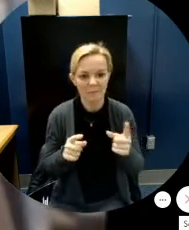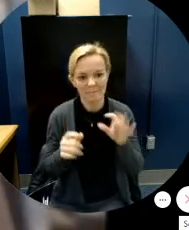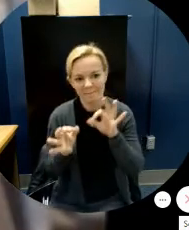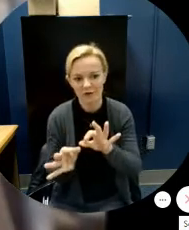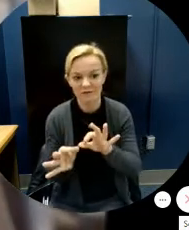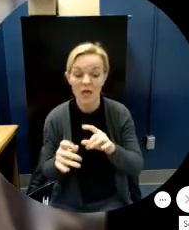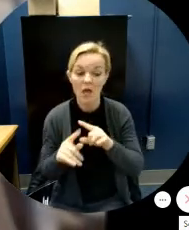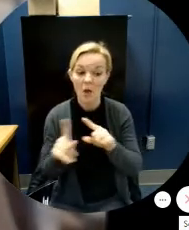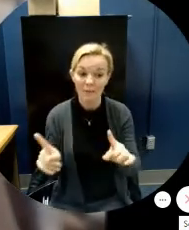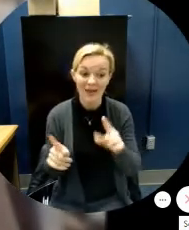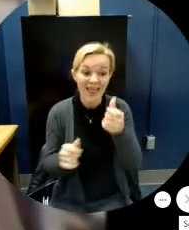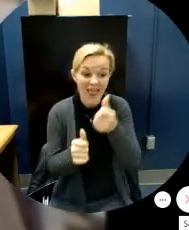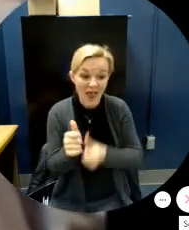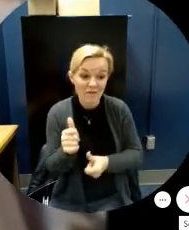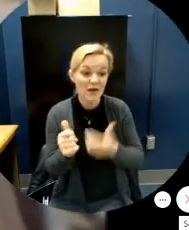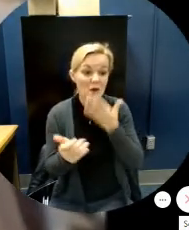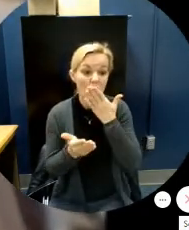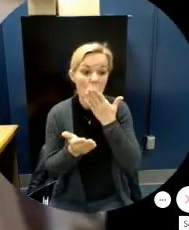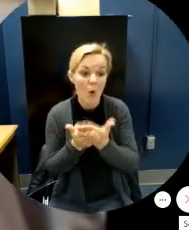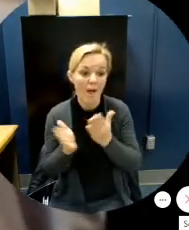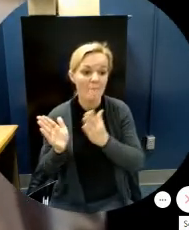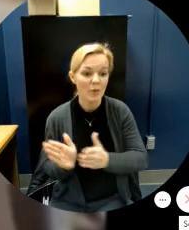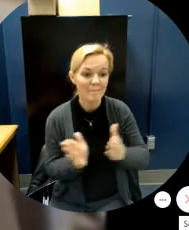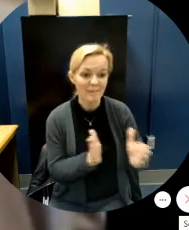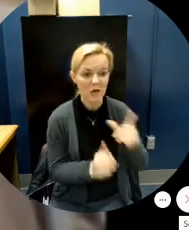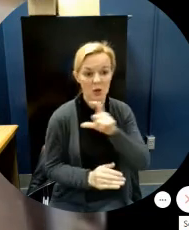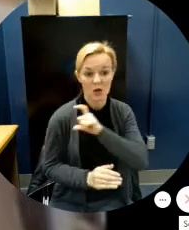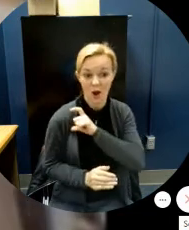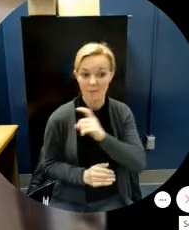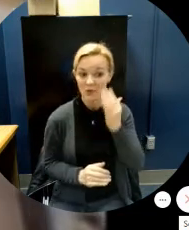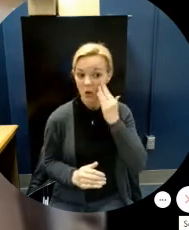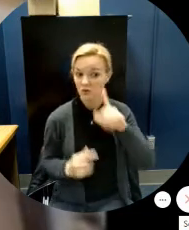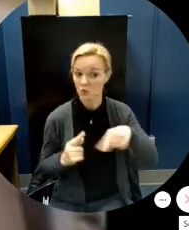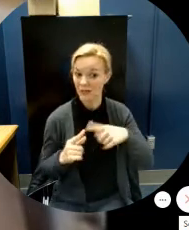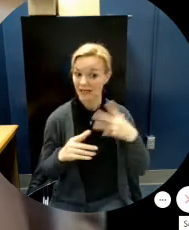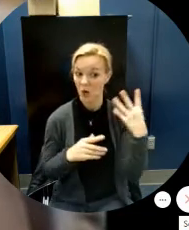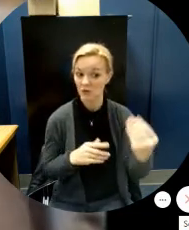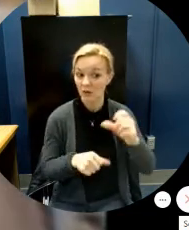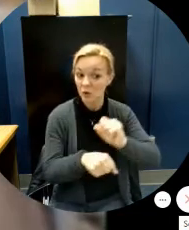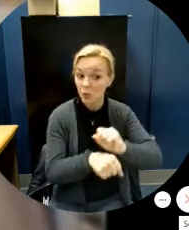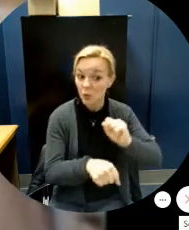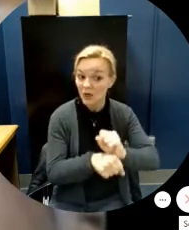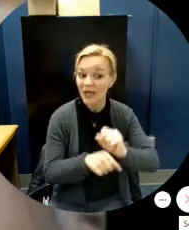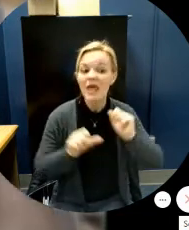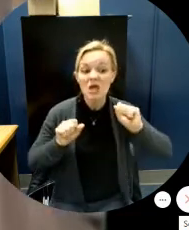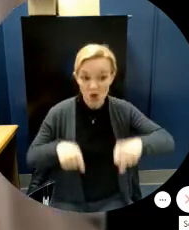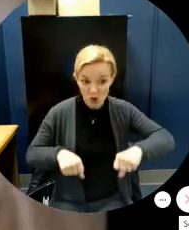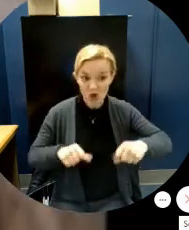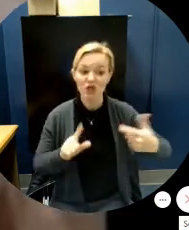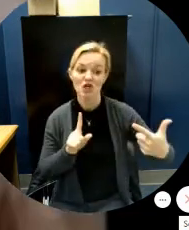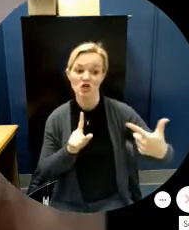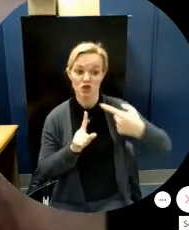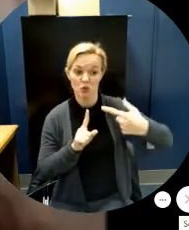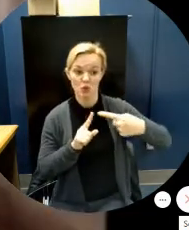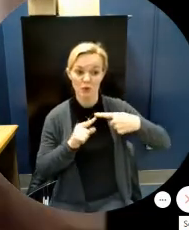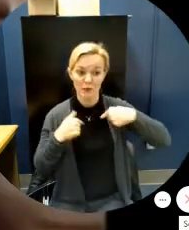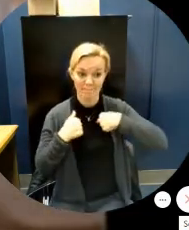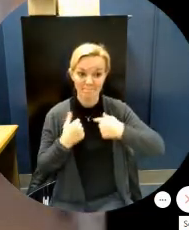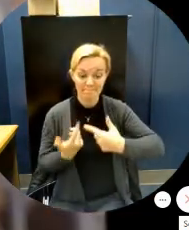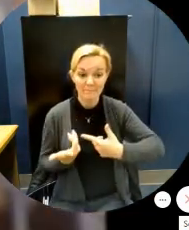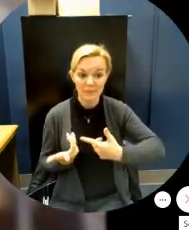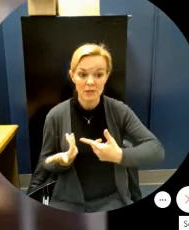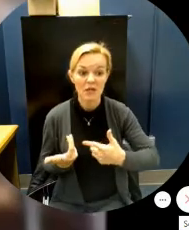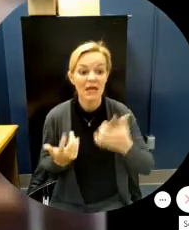well prepared knows that he or she could be involved in a shooting at any time. And the unfortunate reality is that